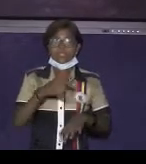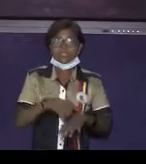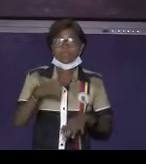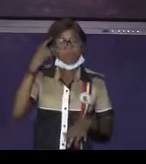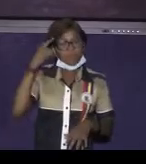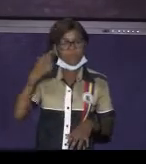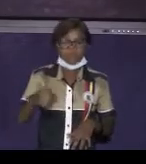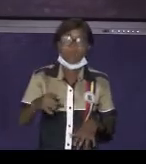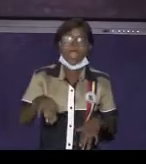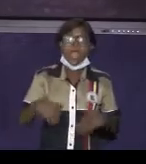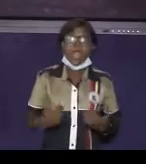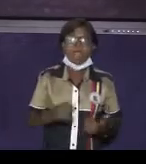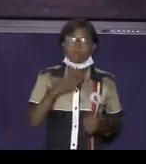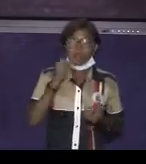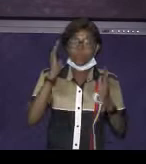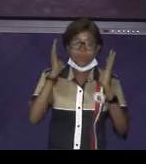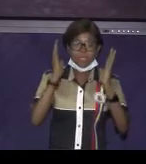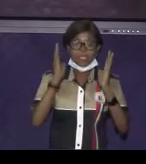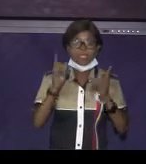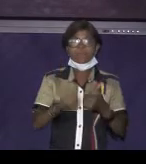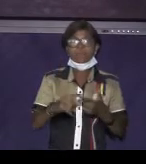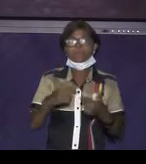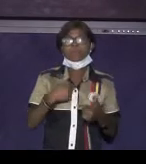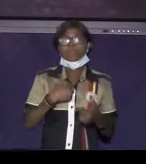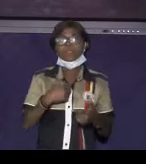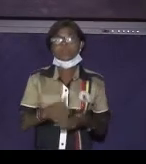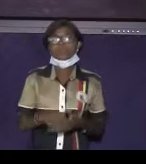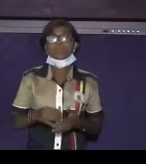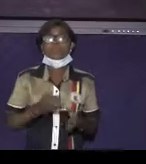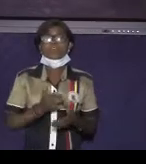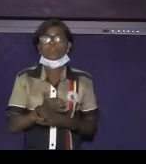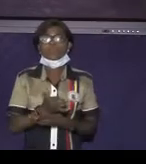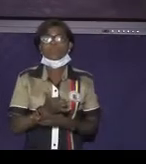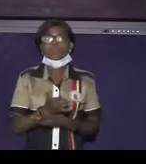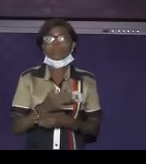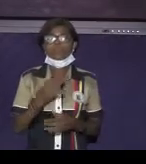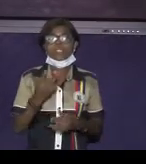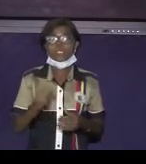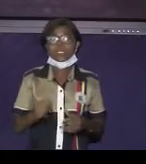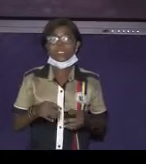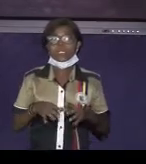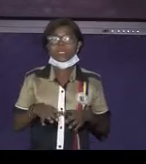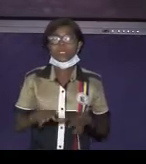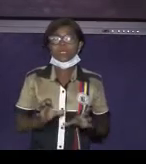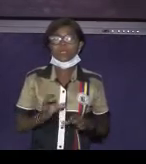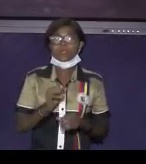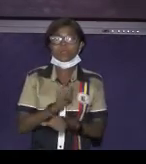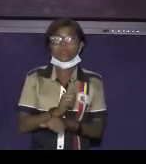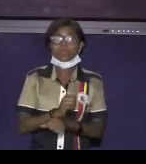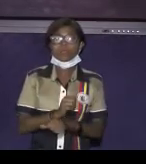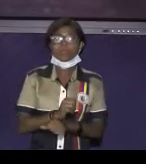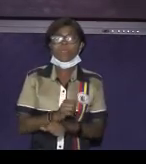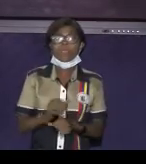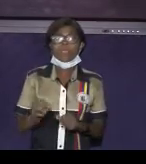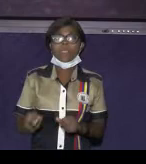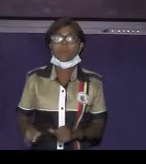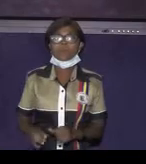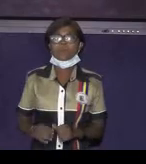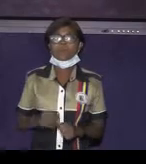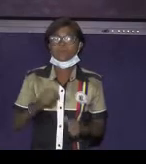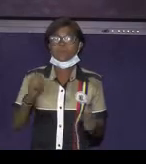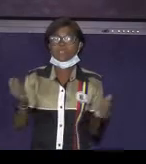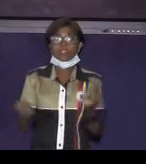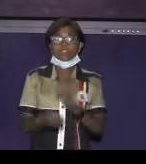to find out how attentive you have been in the course of the lesson through your classwork. So turn the